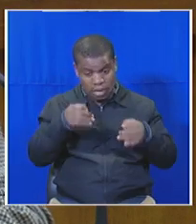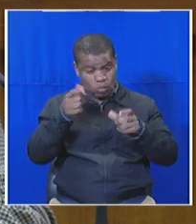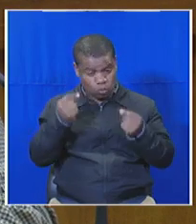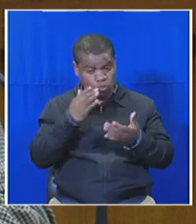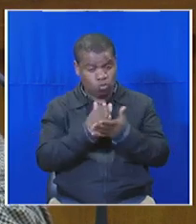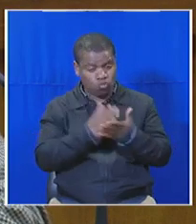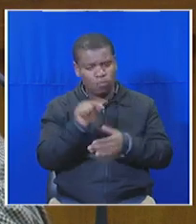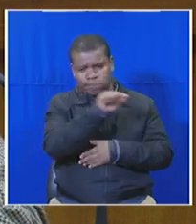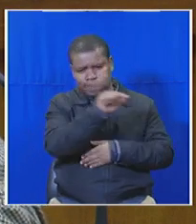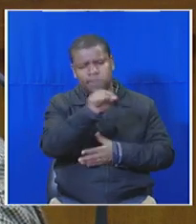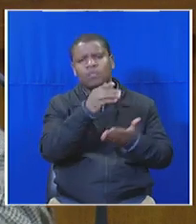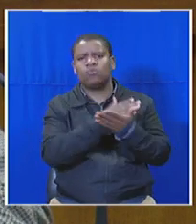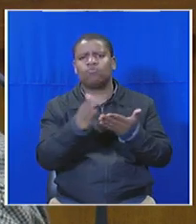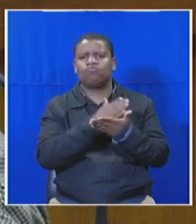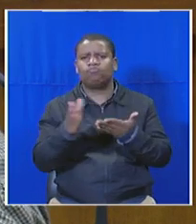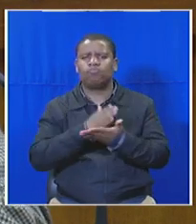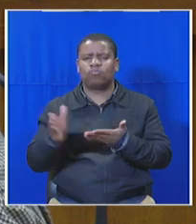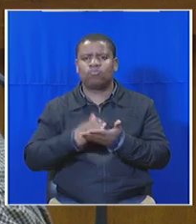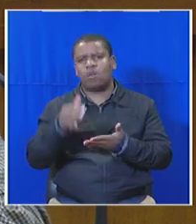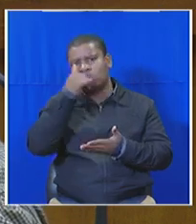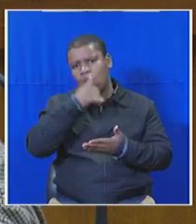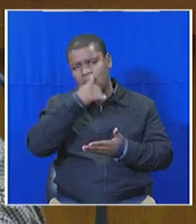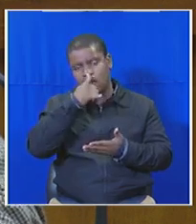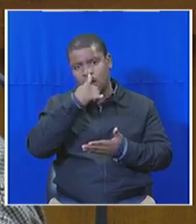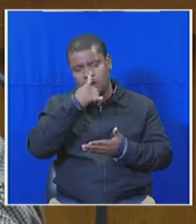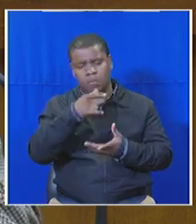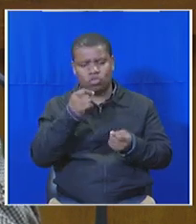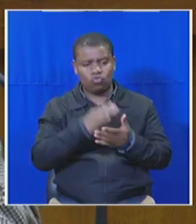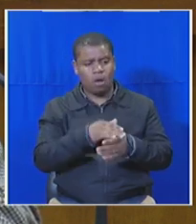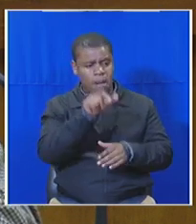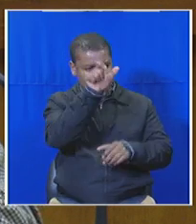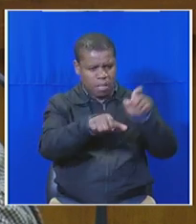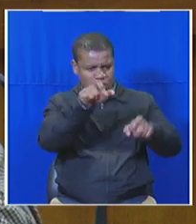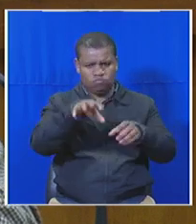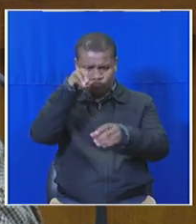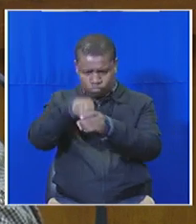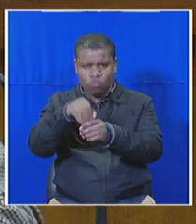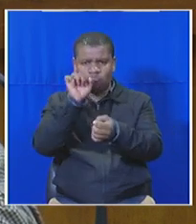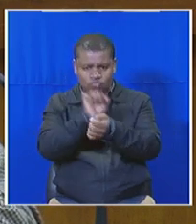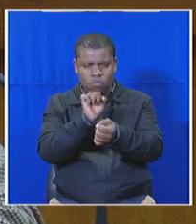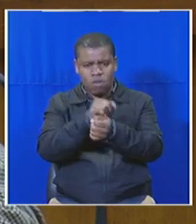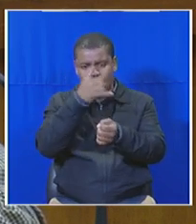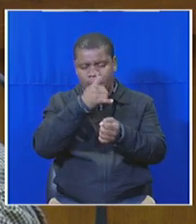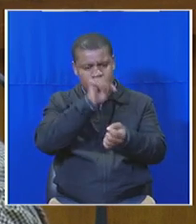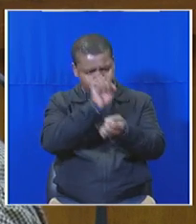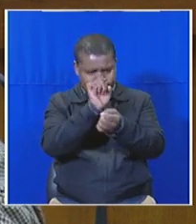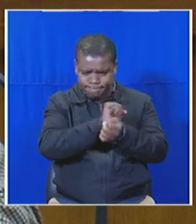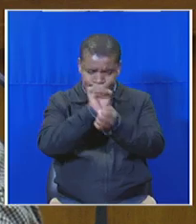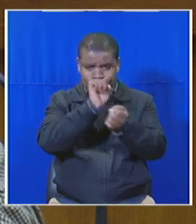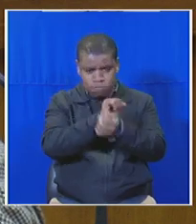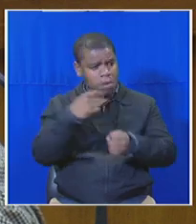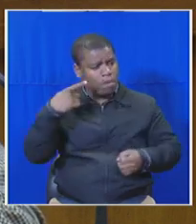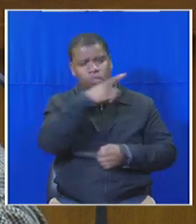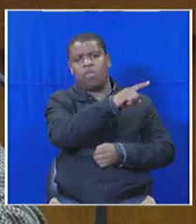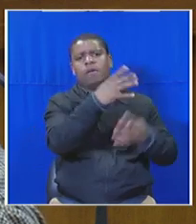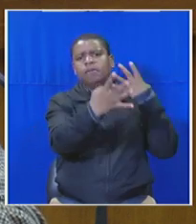out and place behind bars for a long time these criminal elements who are seeking to destroy the very fabric